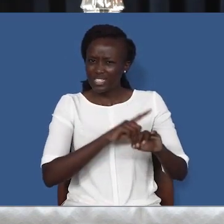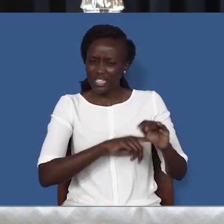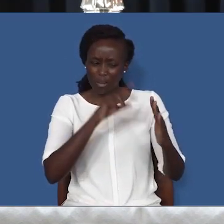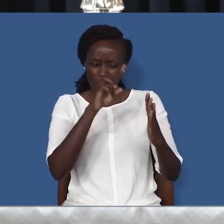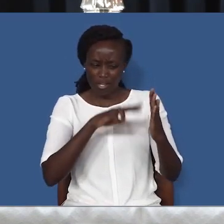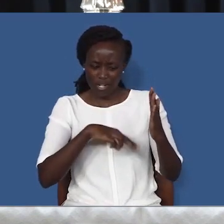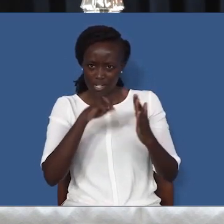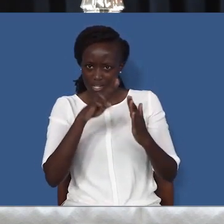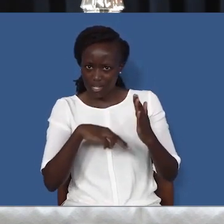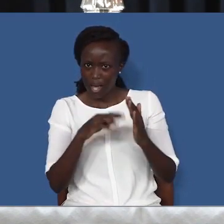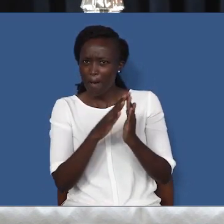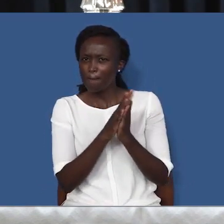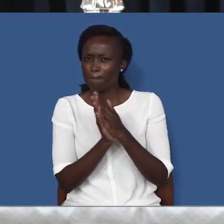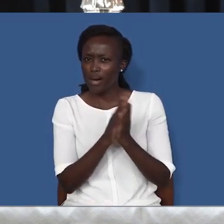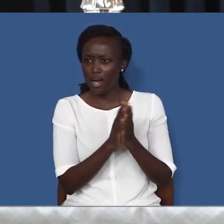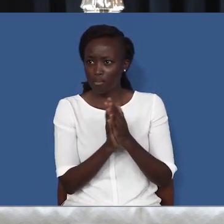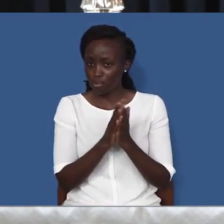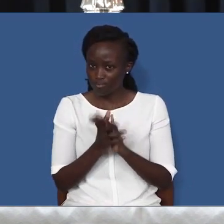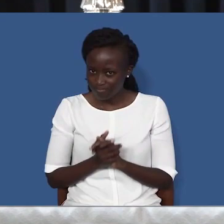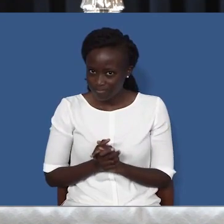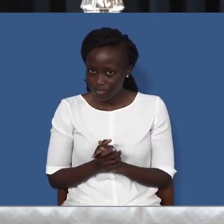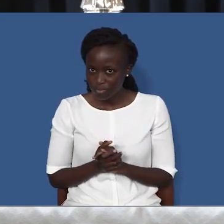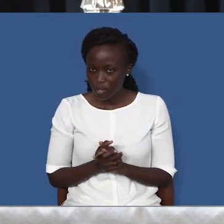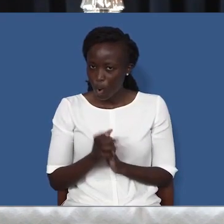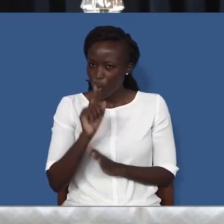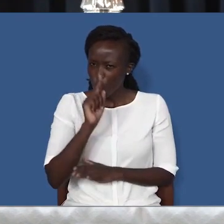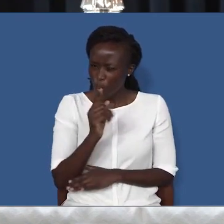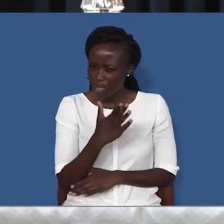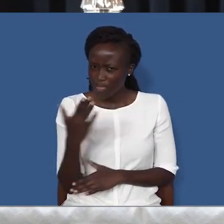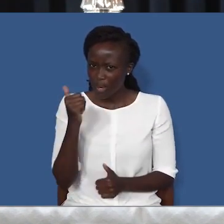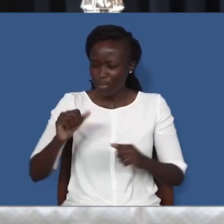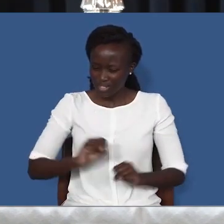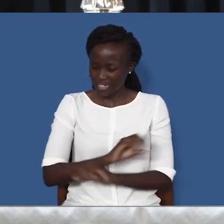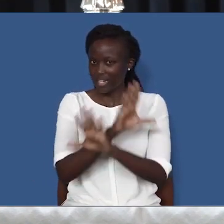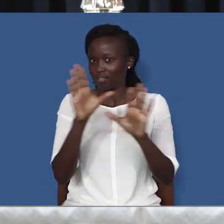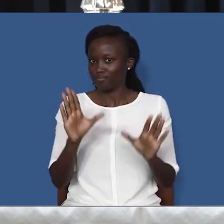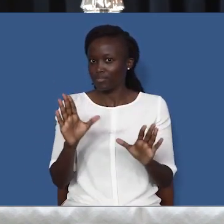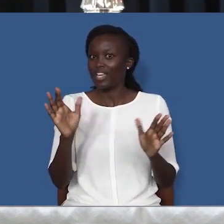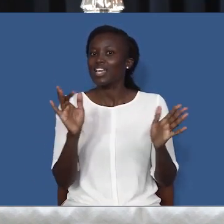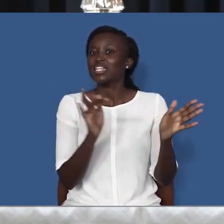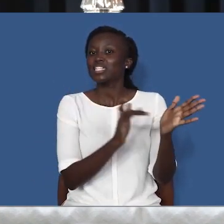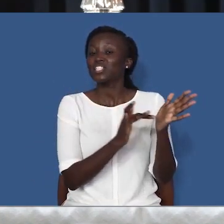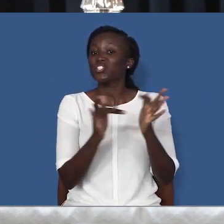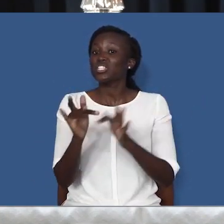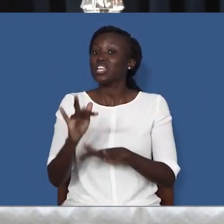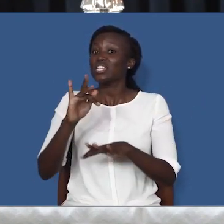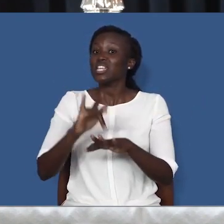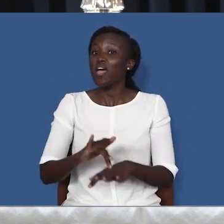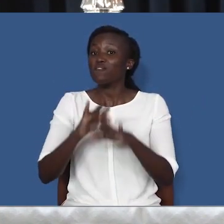what comes out very strongly is our Lord Jesus Christ's emphasis on